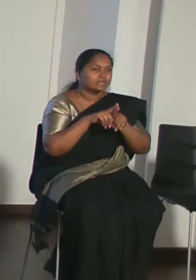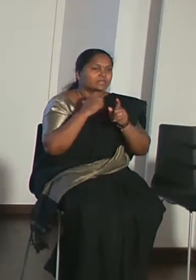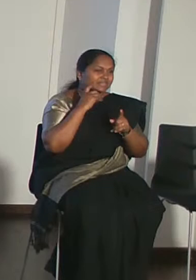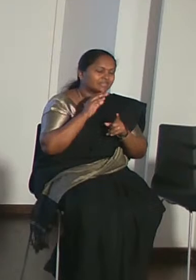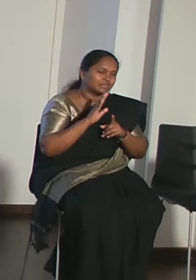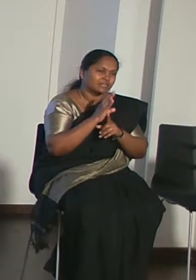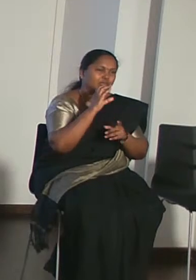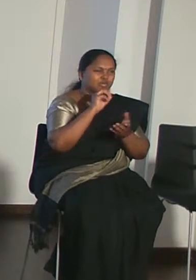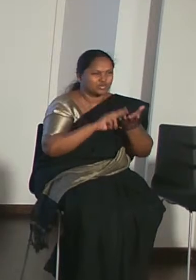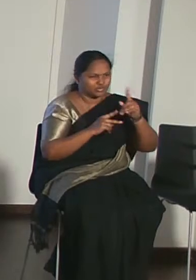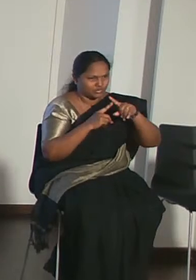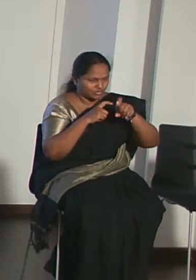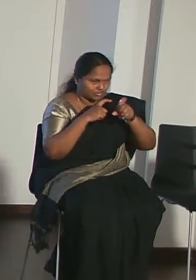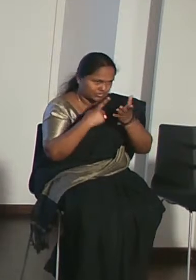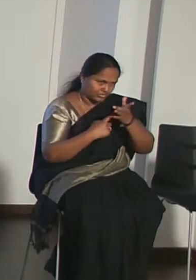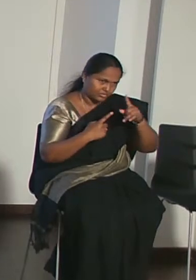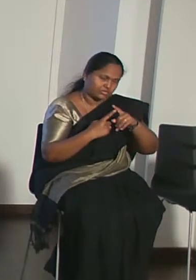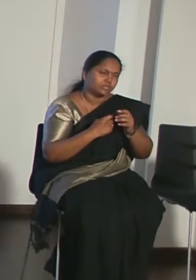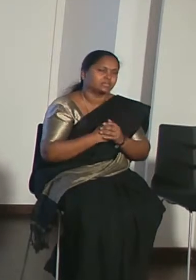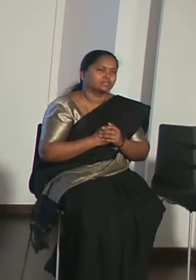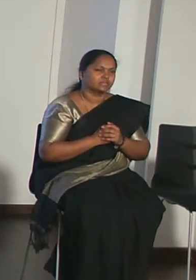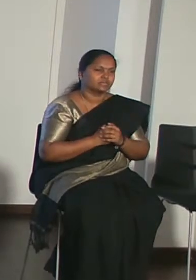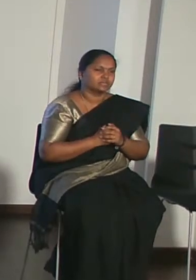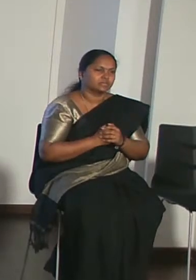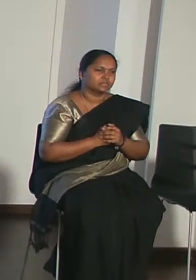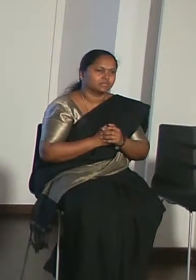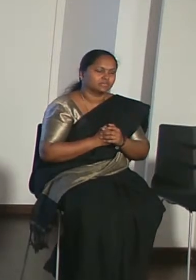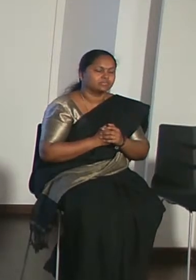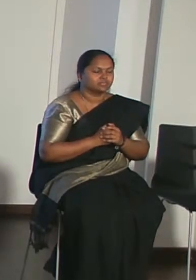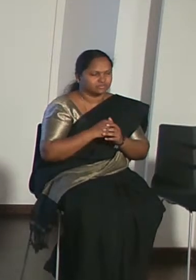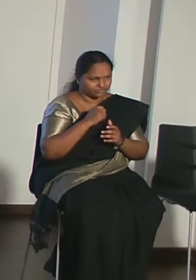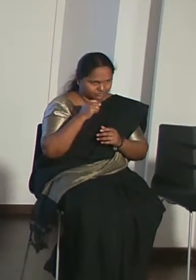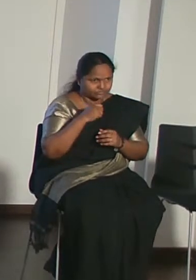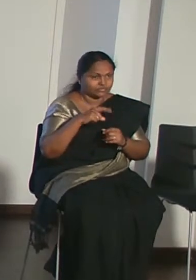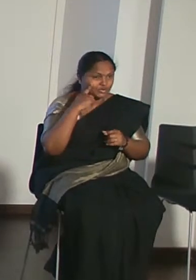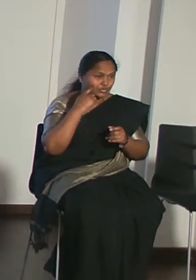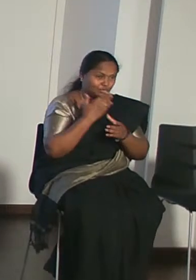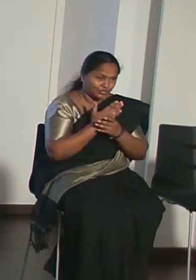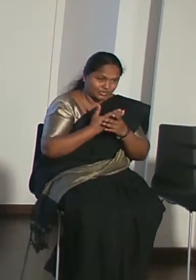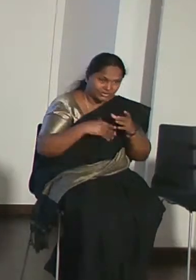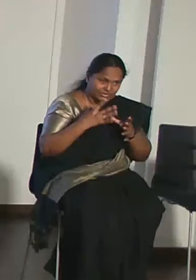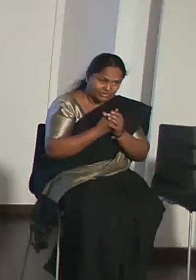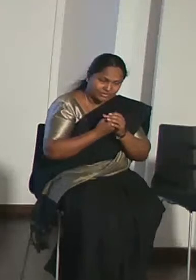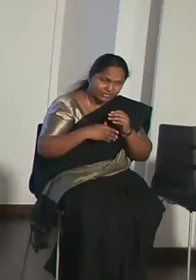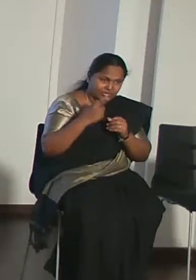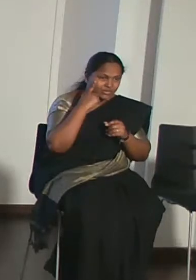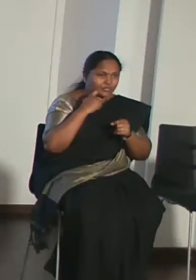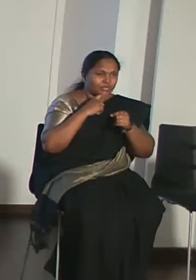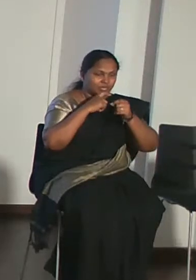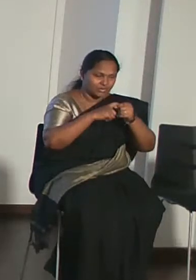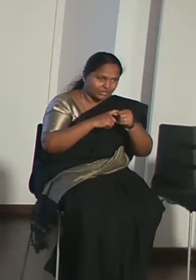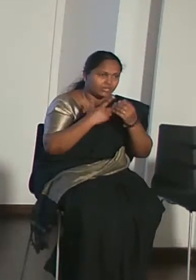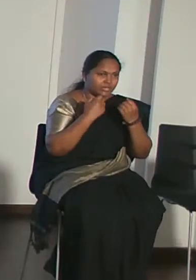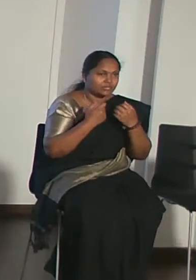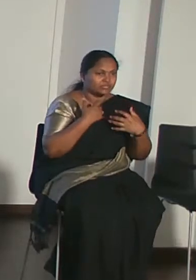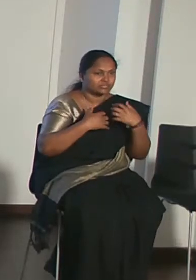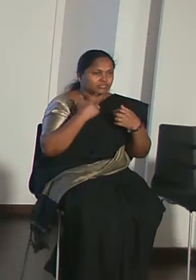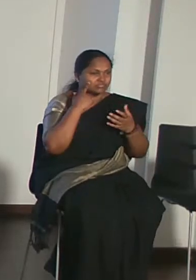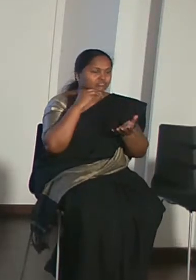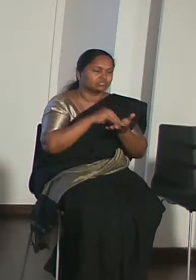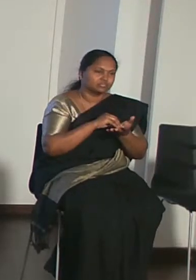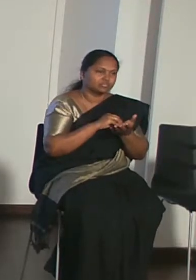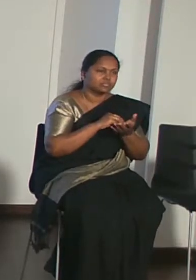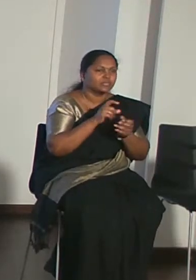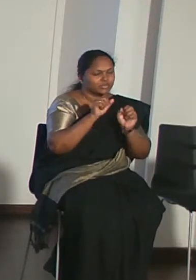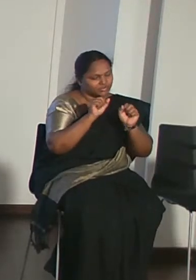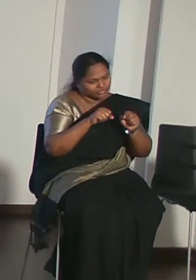context. Yeah. Oh, super. Yeah. And we work with, I mean, we've come to the question of infrastructure. But